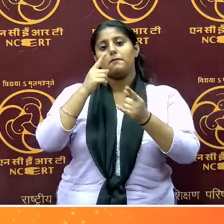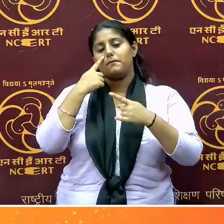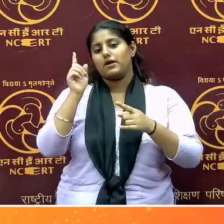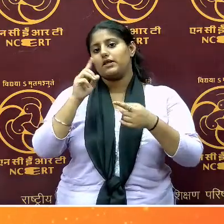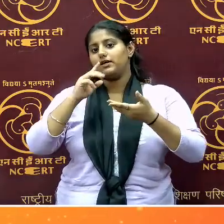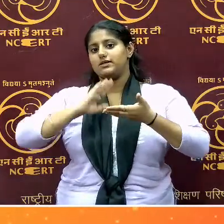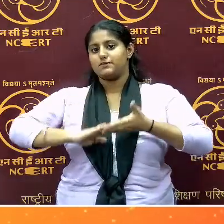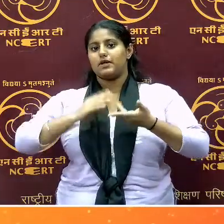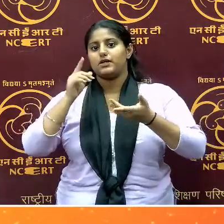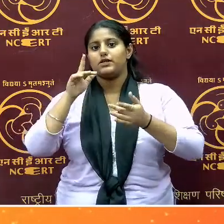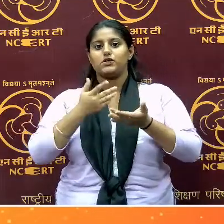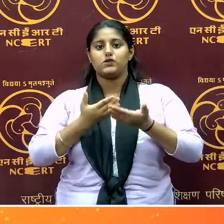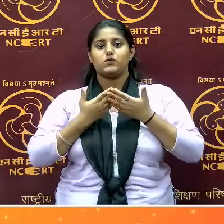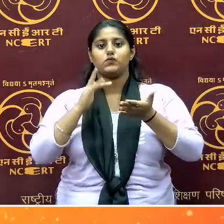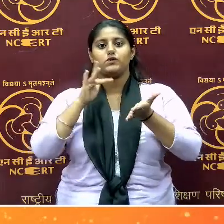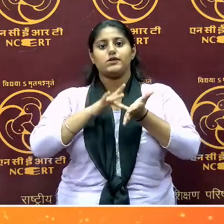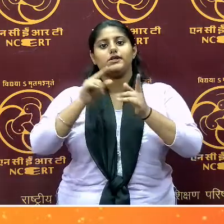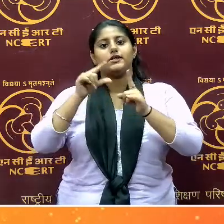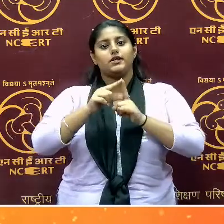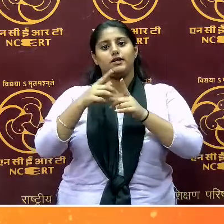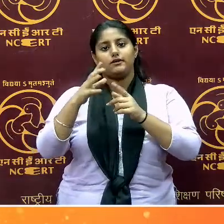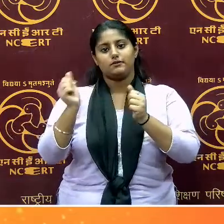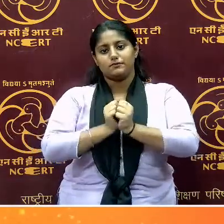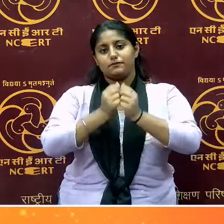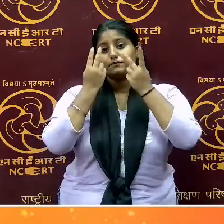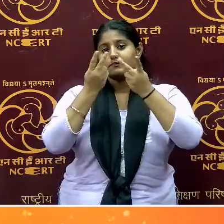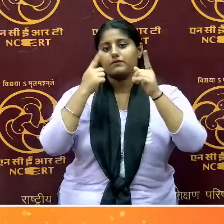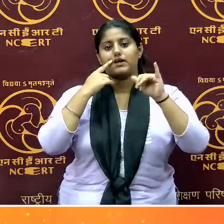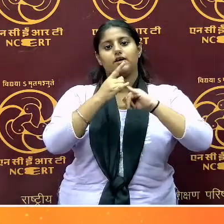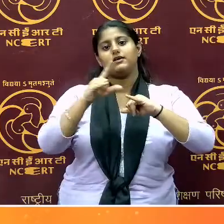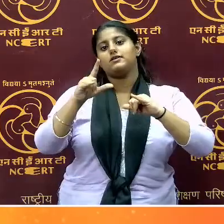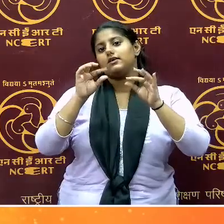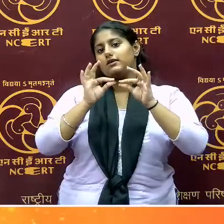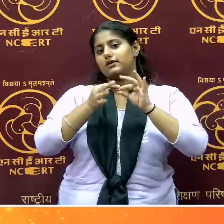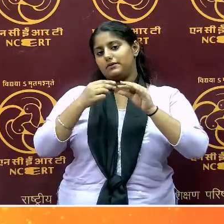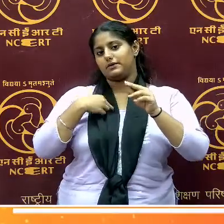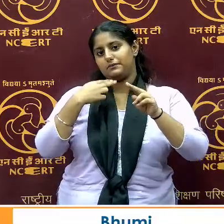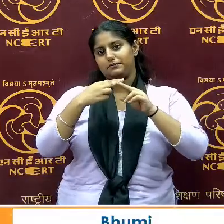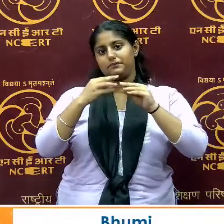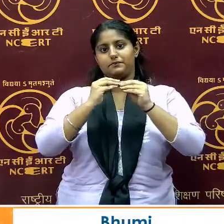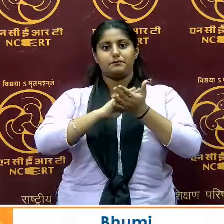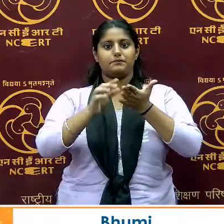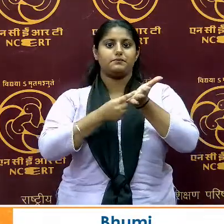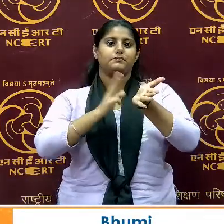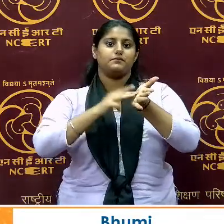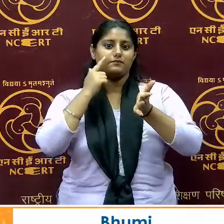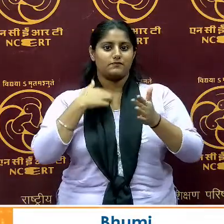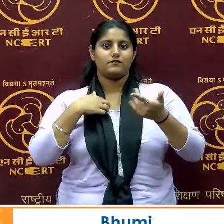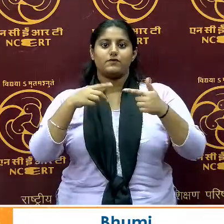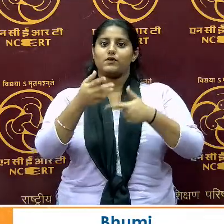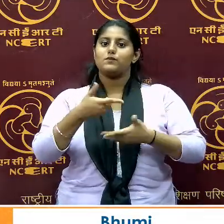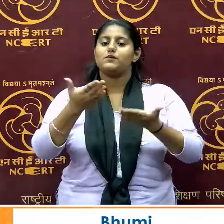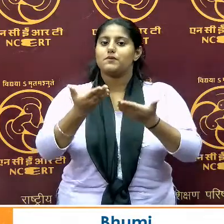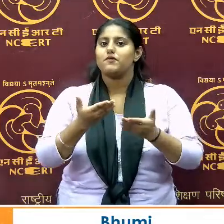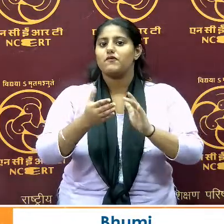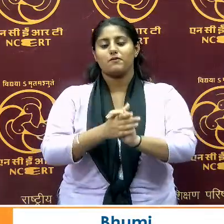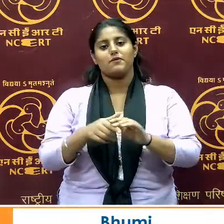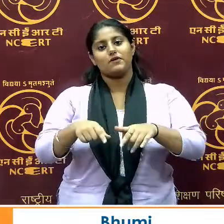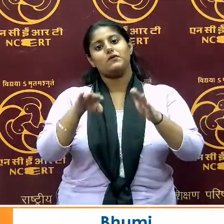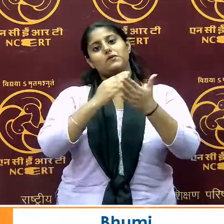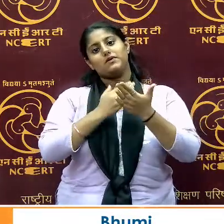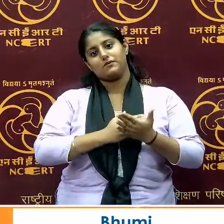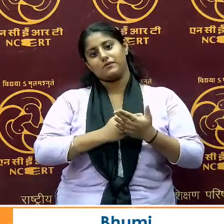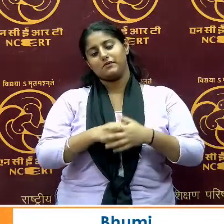Delhi. And yes, along with Ma'am, we are also joined by our Indian Sign Language interpreter, Miss Bhumi. So I also welcome you to this